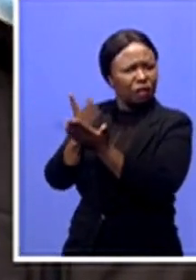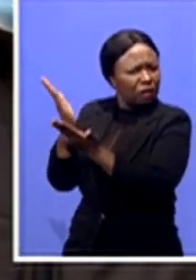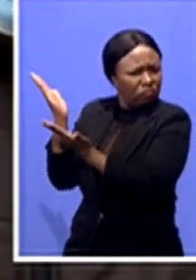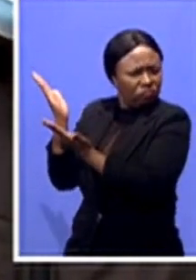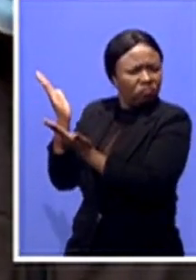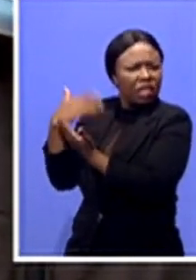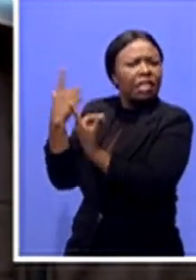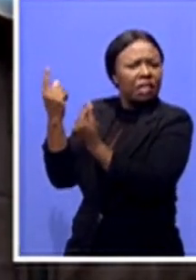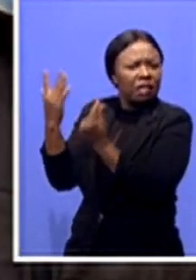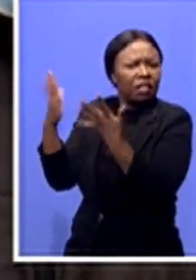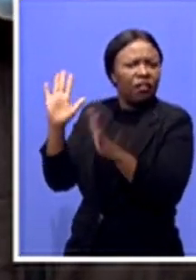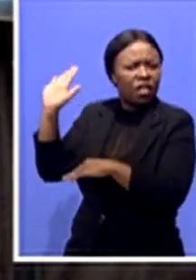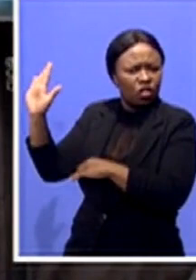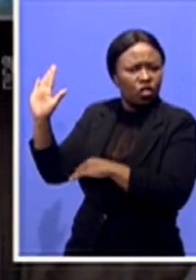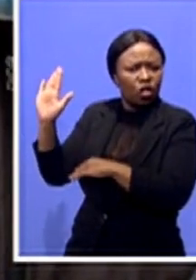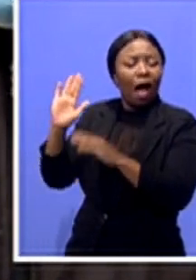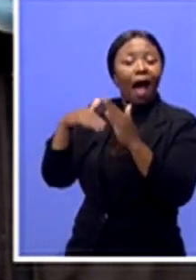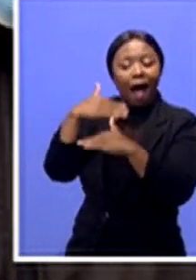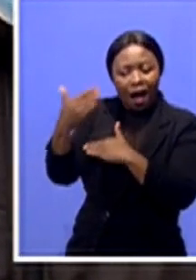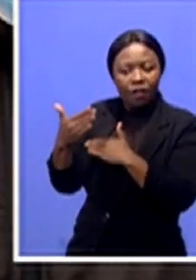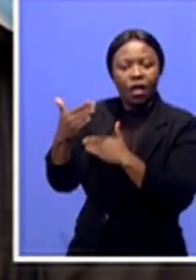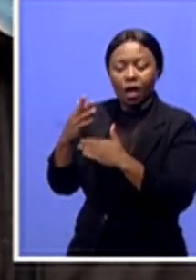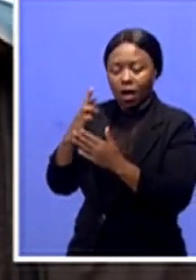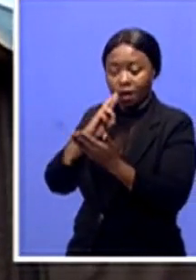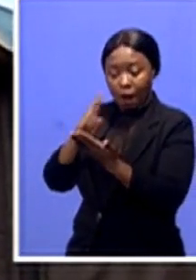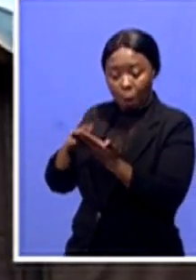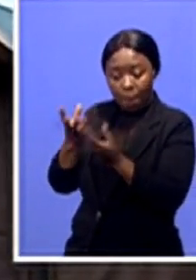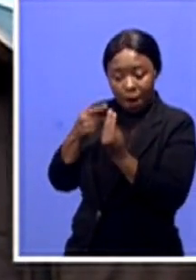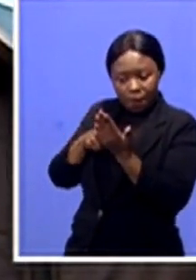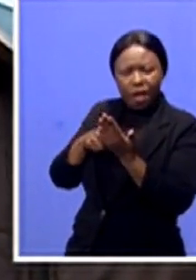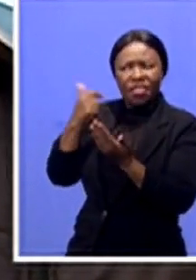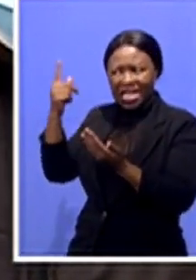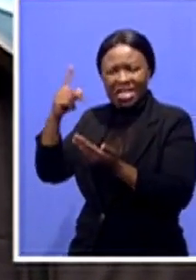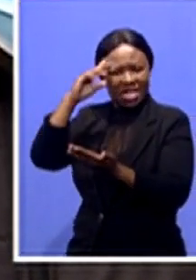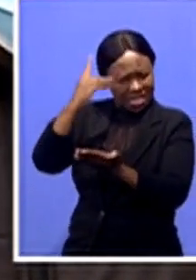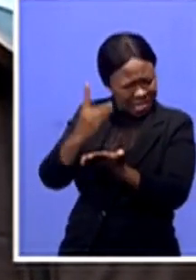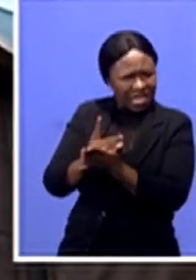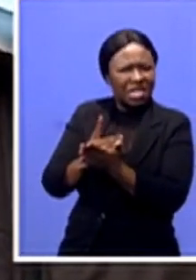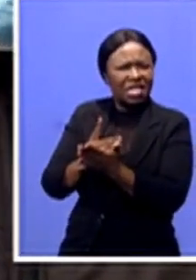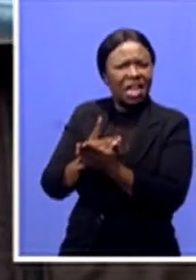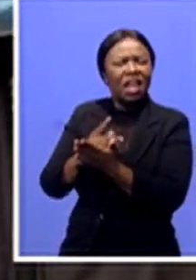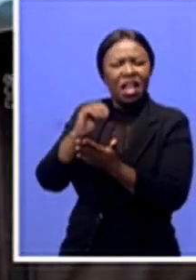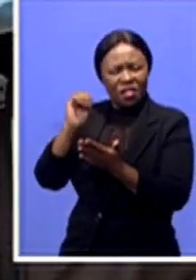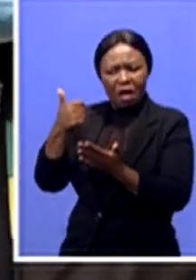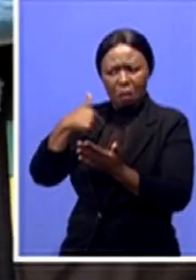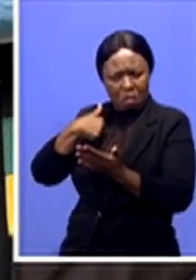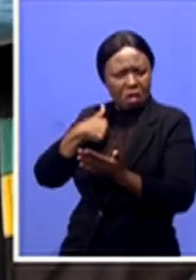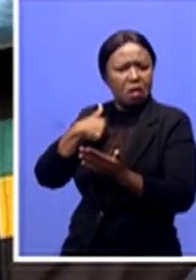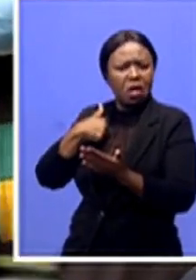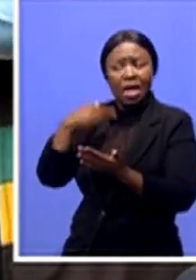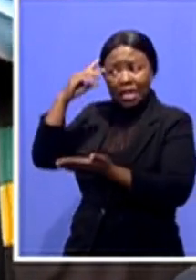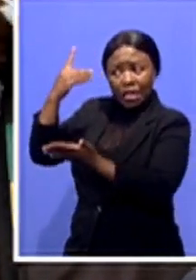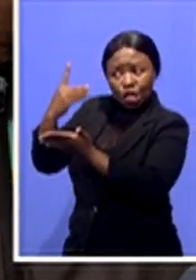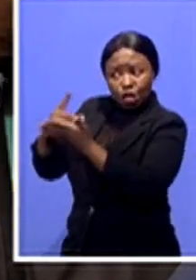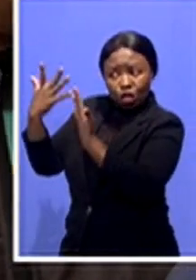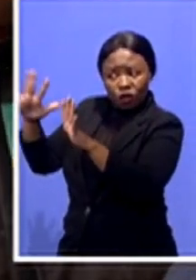After receiving the report, he then took the decision, and I got to hear once the decision was taken. So he never told you